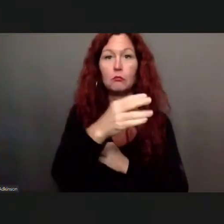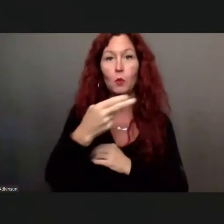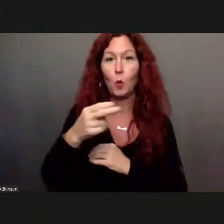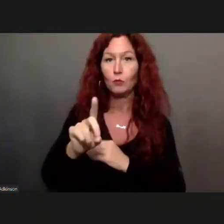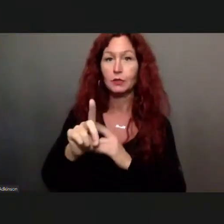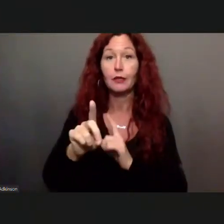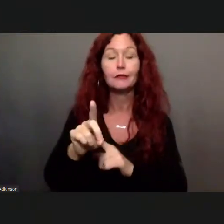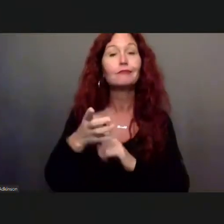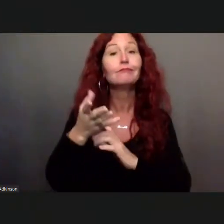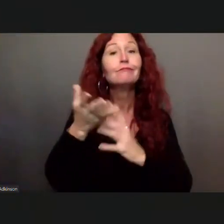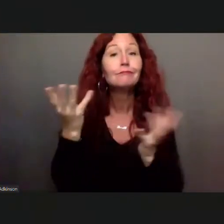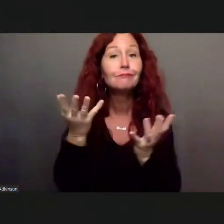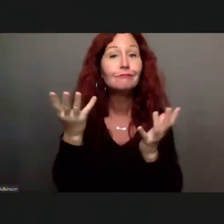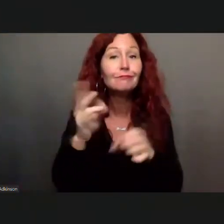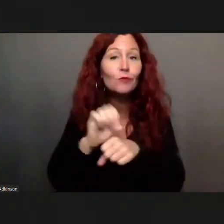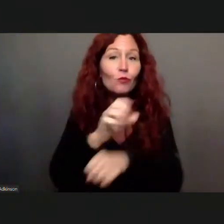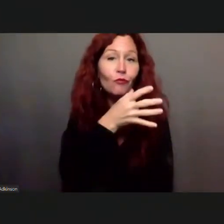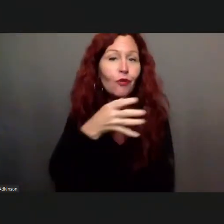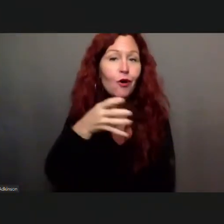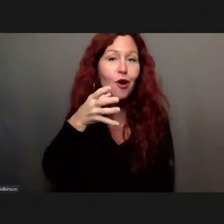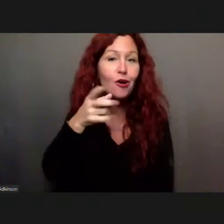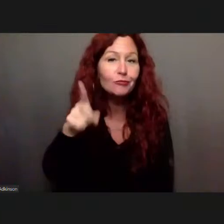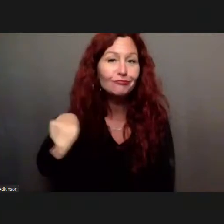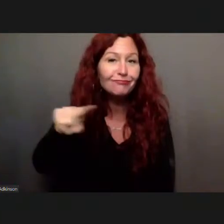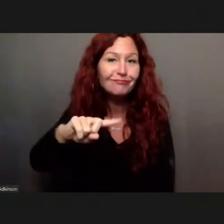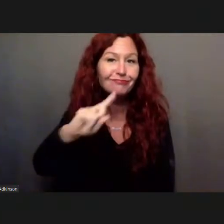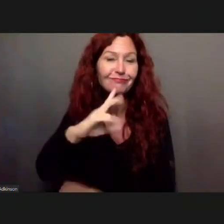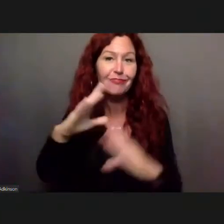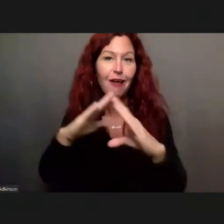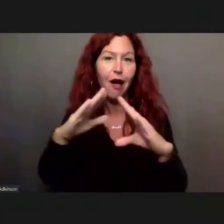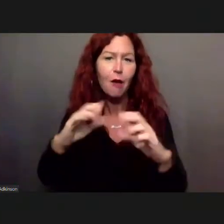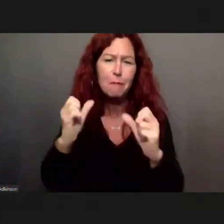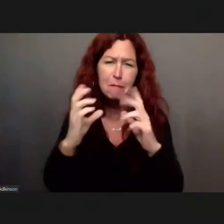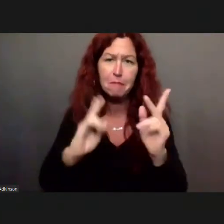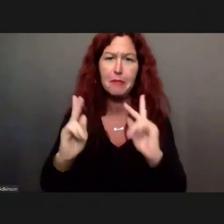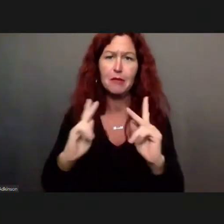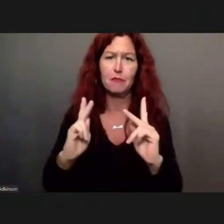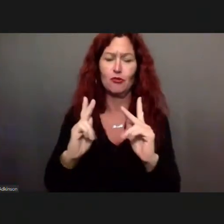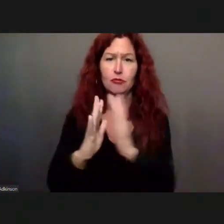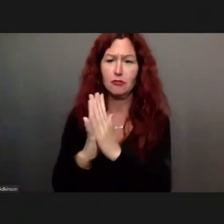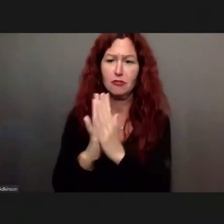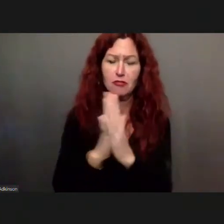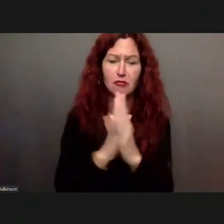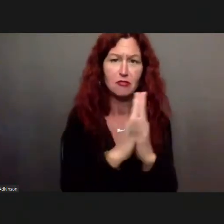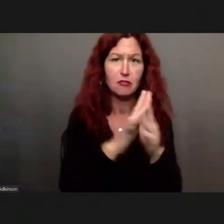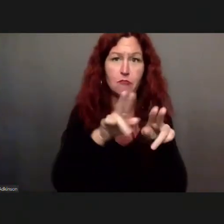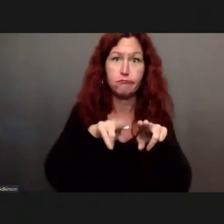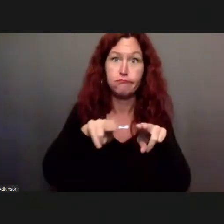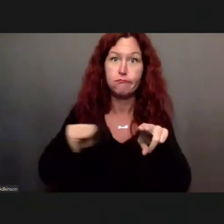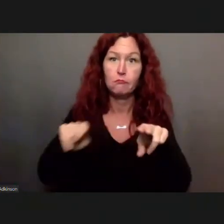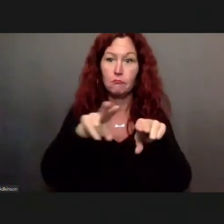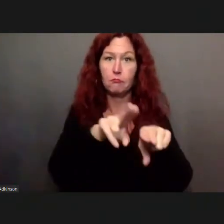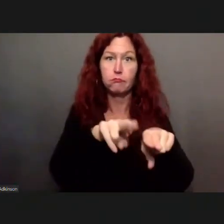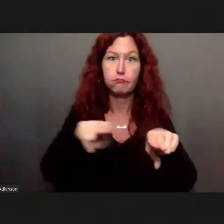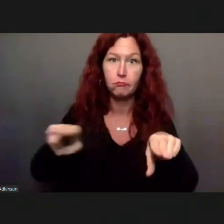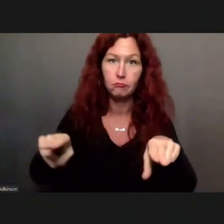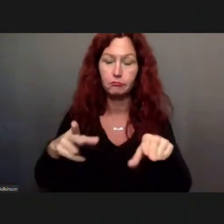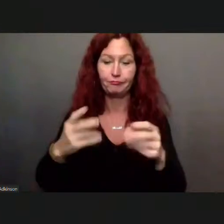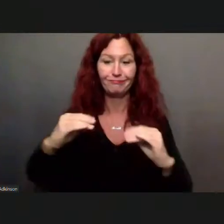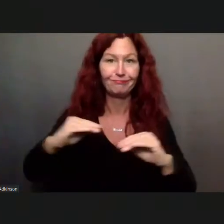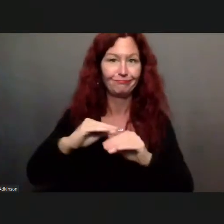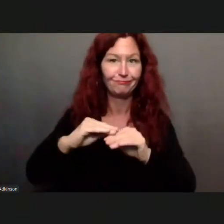people packed in. It's difficult for them to self-isolate in such close quarters, so we're going to try to help them and